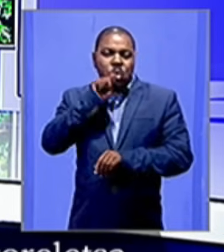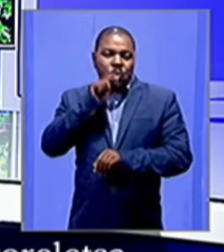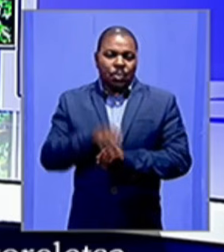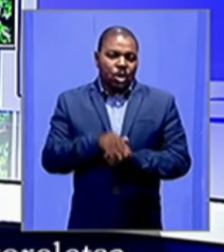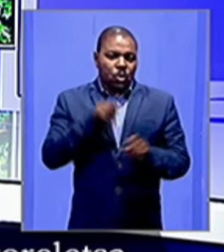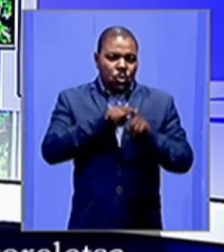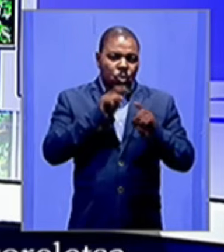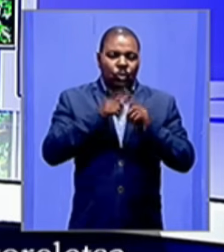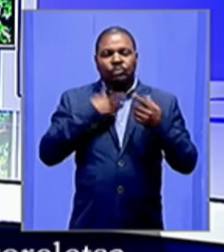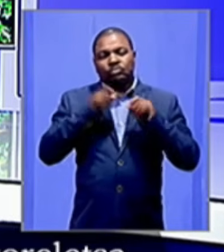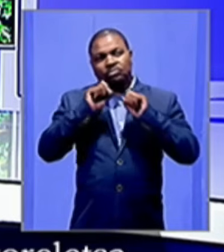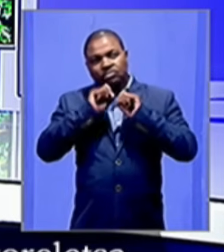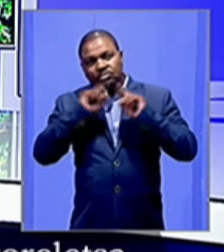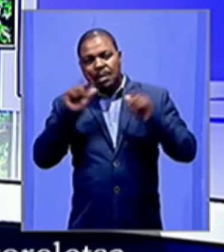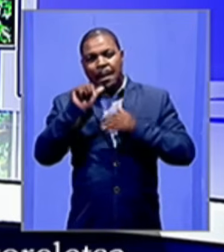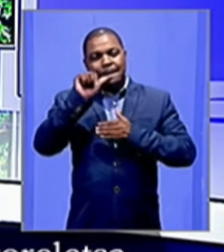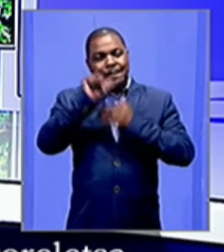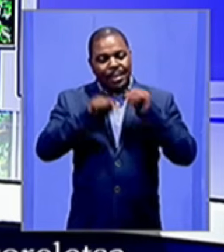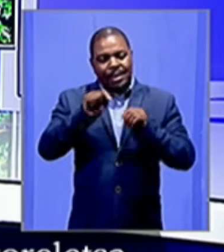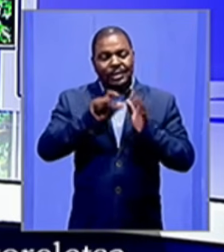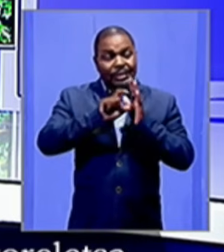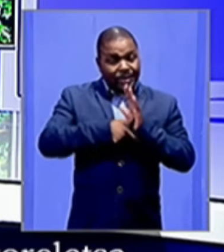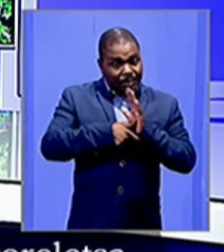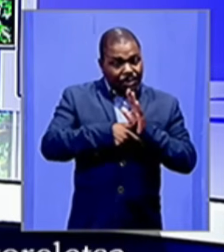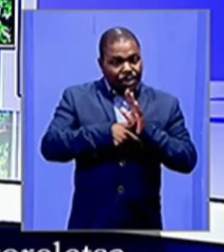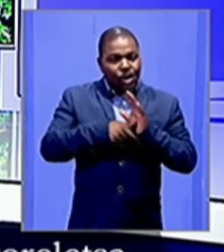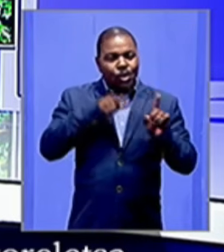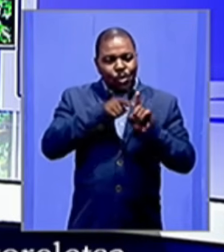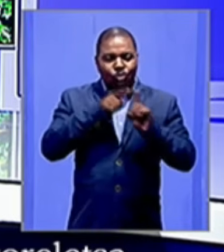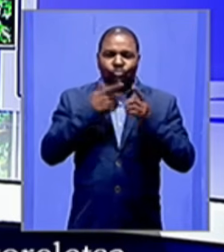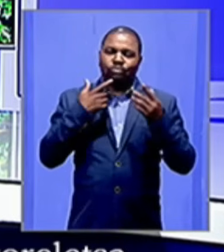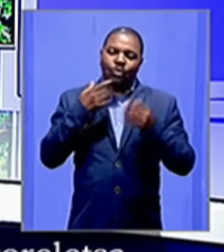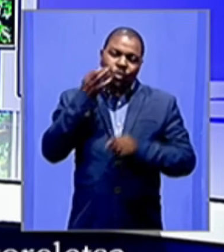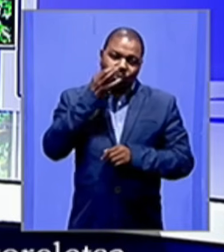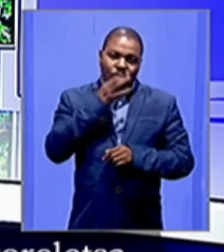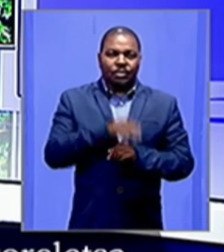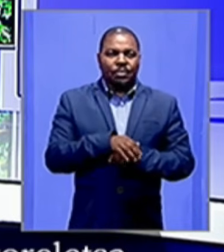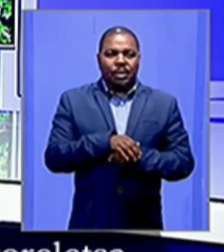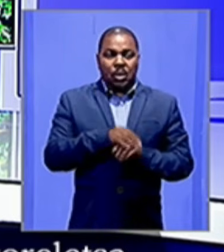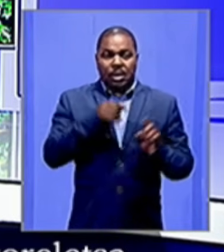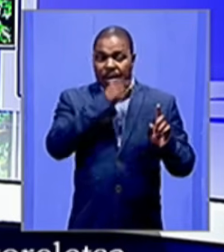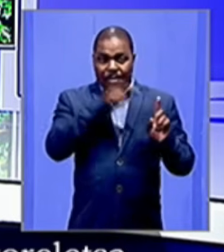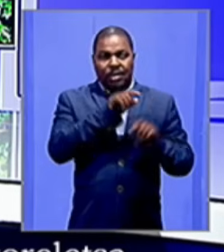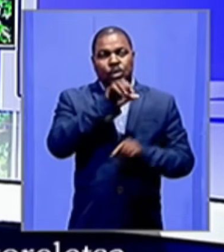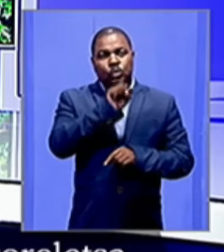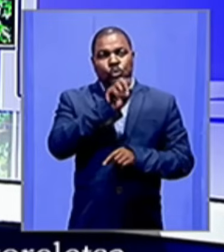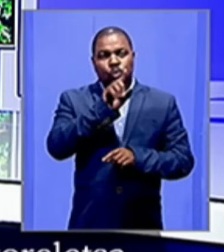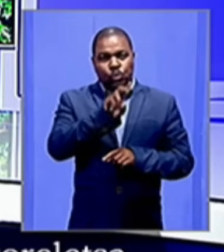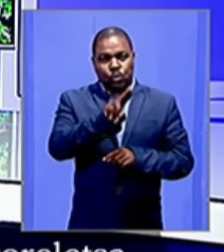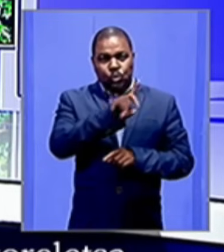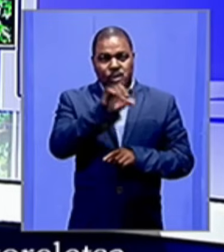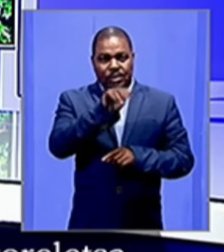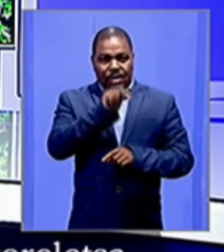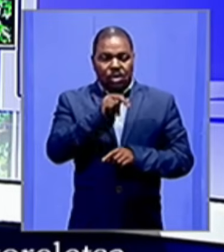ya go tsibosa setšhaba ka dikgwetlho tsa batho bao ba tshelang ka bogole, Susan Mutakusi o rotloeditse bao